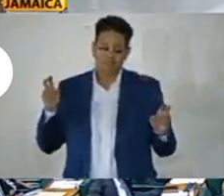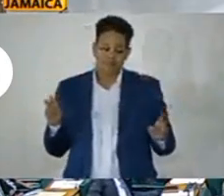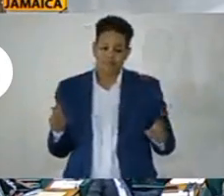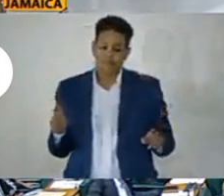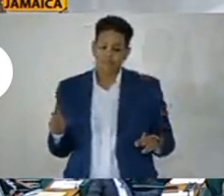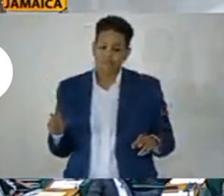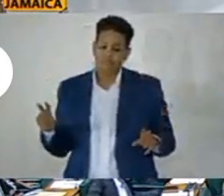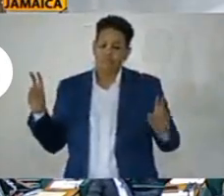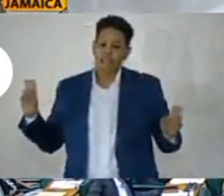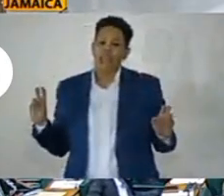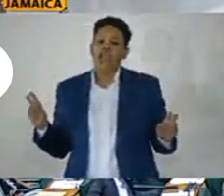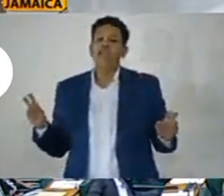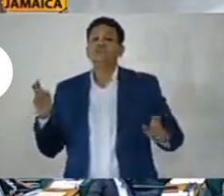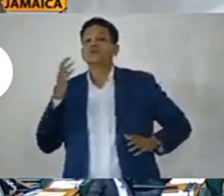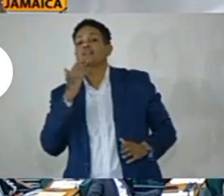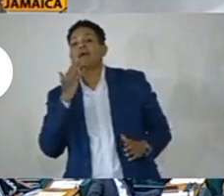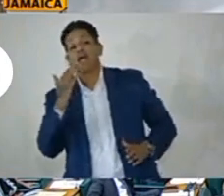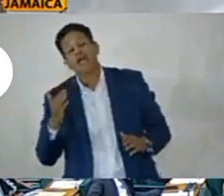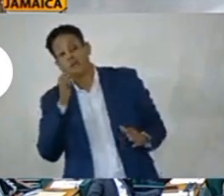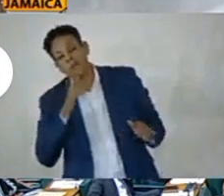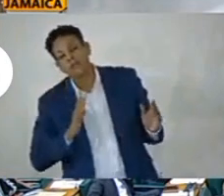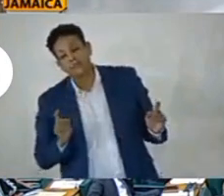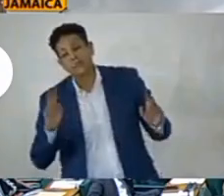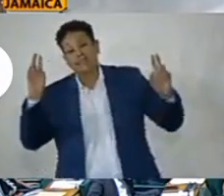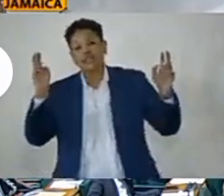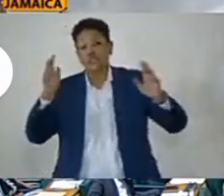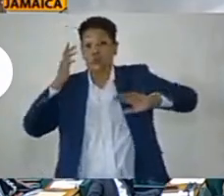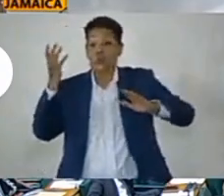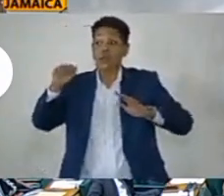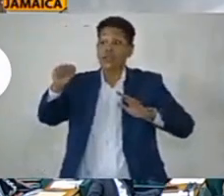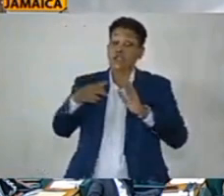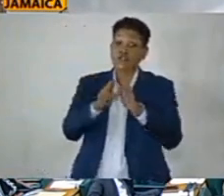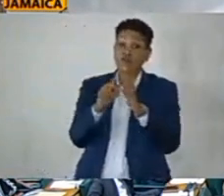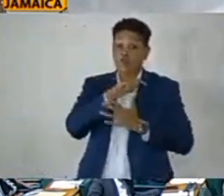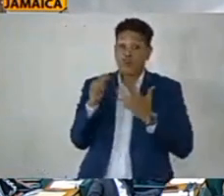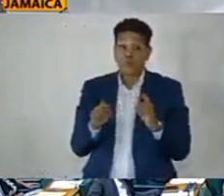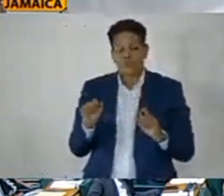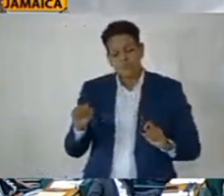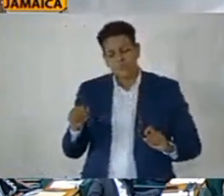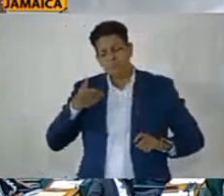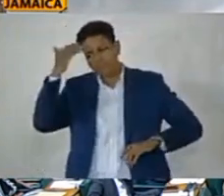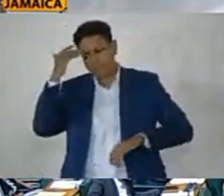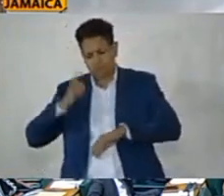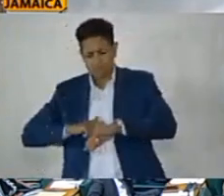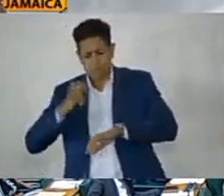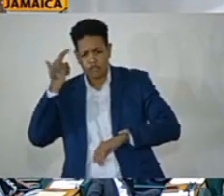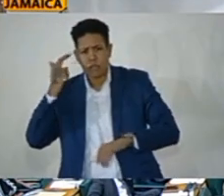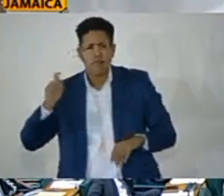Thank you, Madam Speaker. The crux of this issue, yes, you have to review the questions, and a reasonable time ought to be provided for